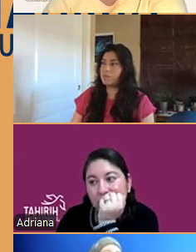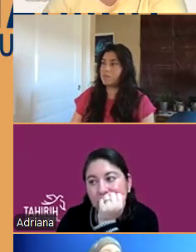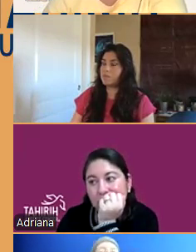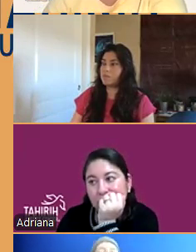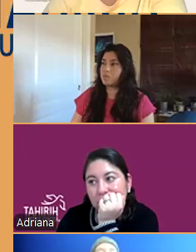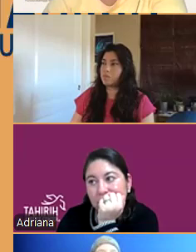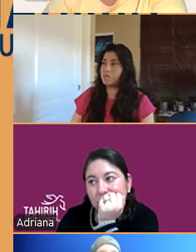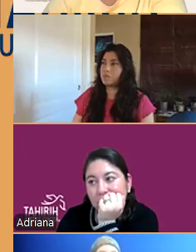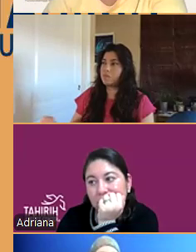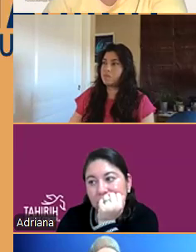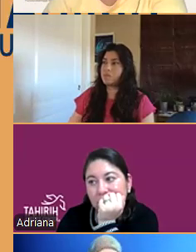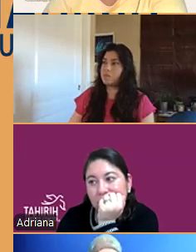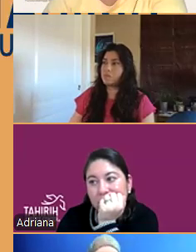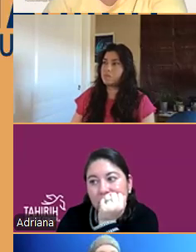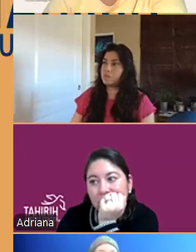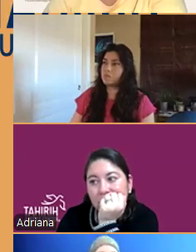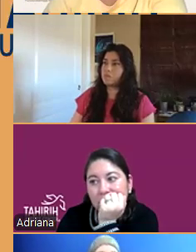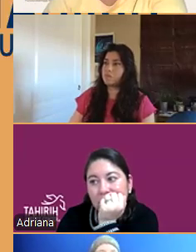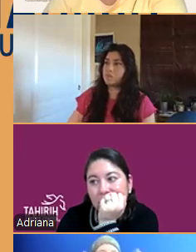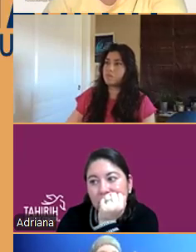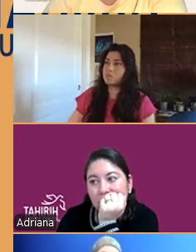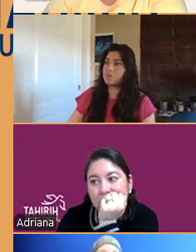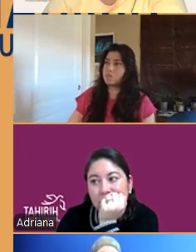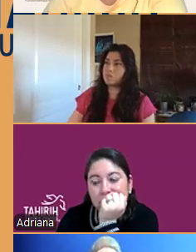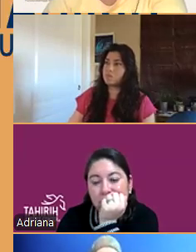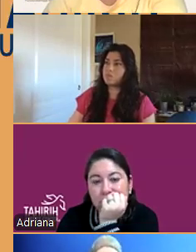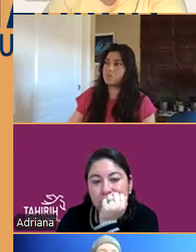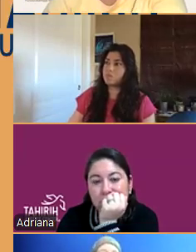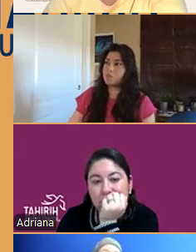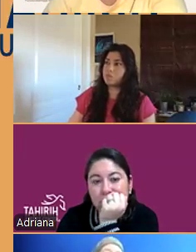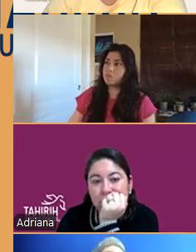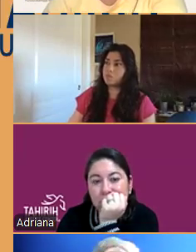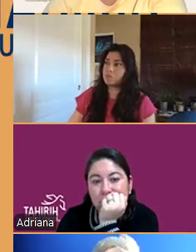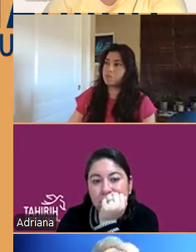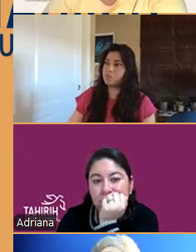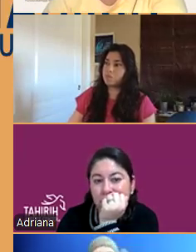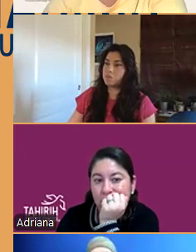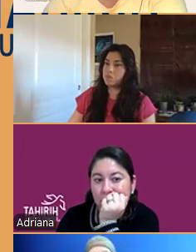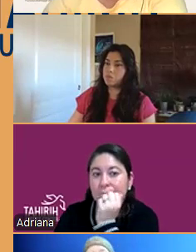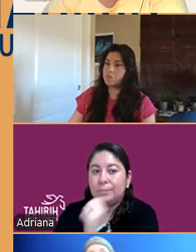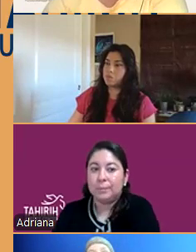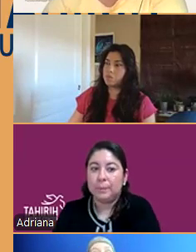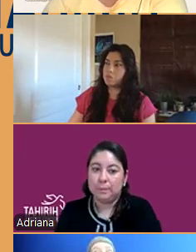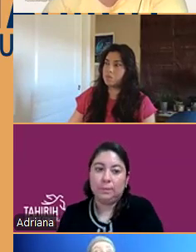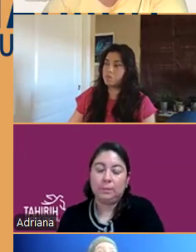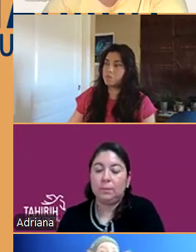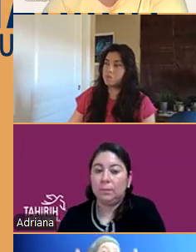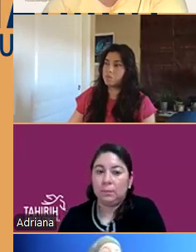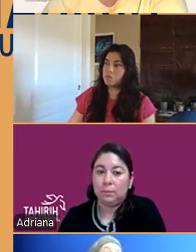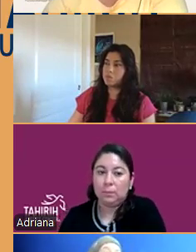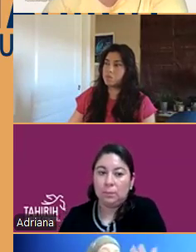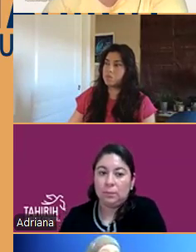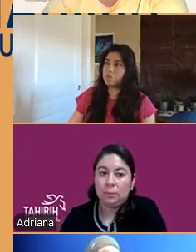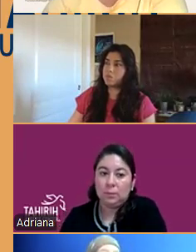us ahead on the slide deck so you could see and have the contact information if any of you are working with someone who could benefit